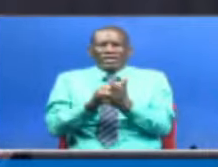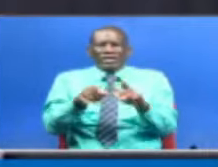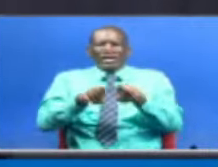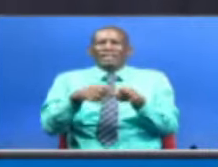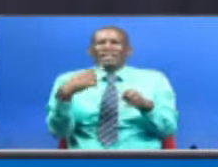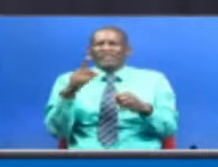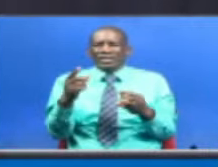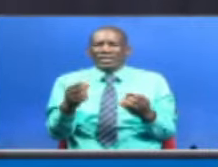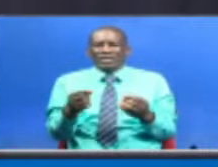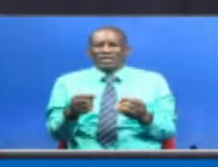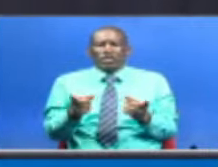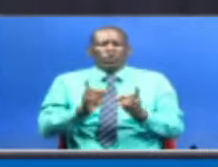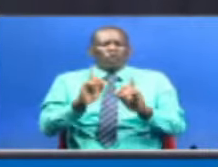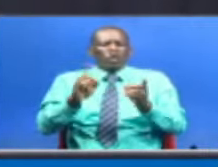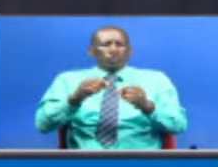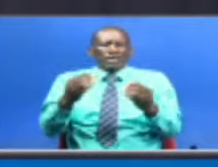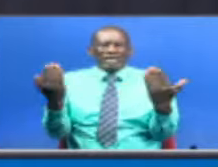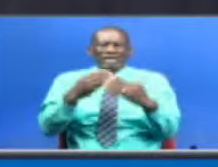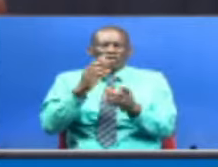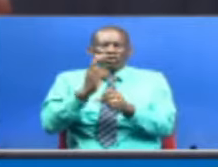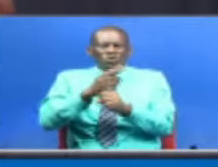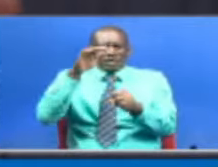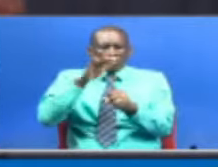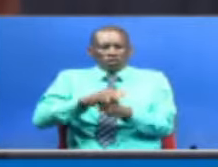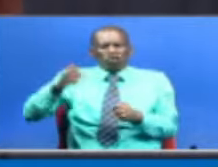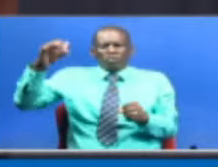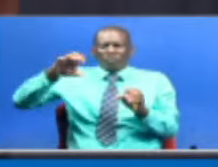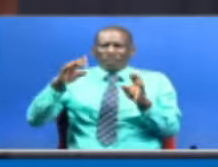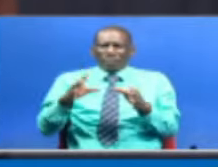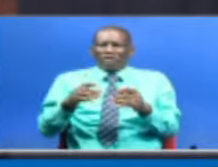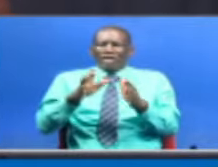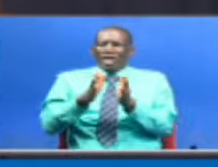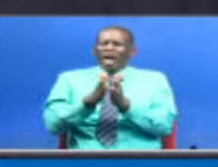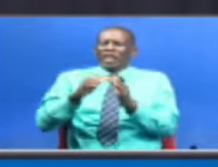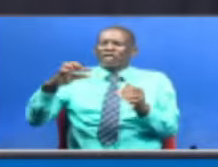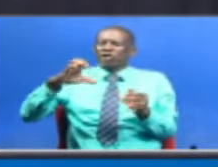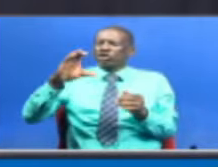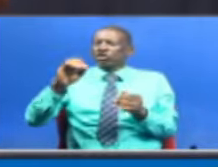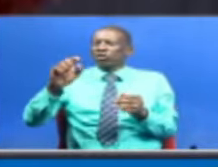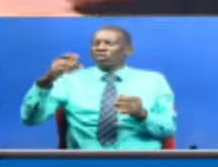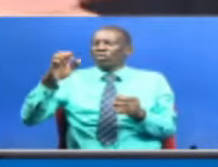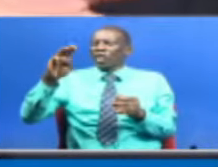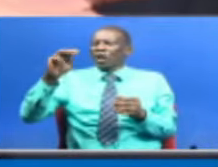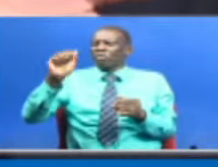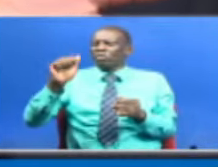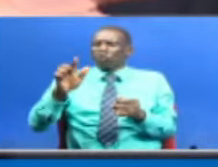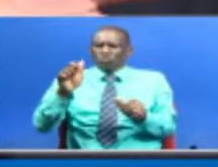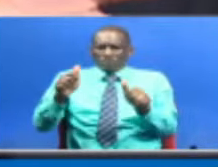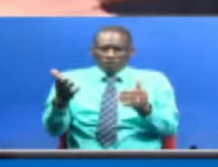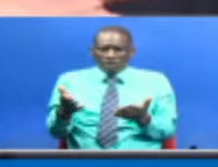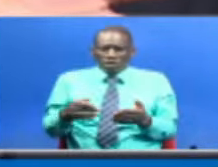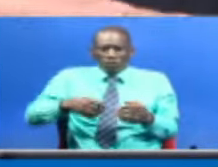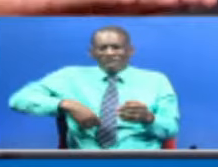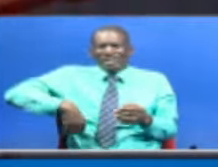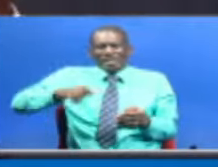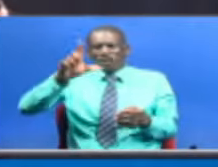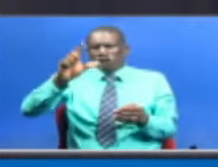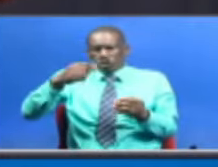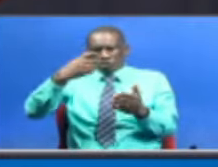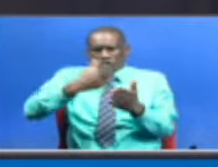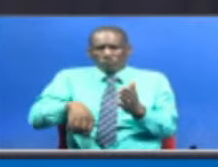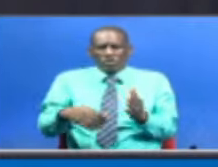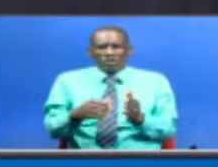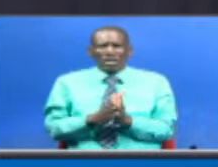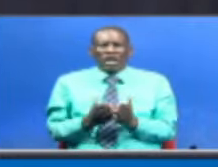night we don't use so much power. And the geothermal that is already available to us, we can be able to sell at a discount price and